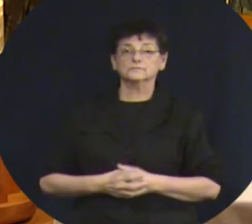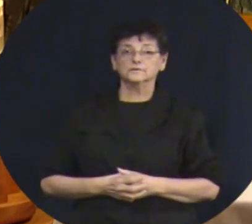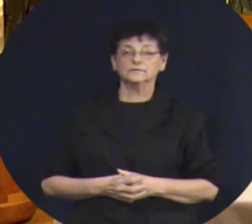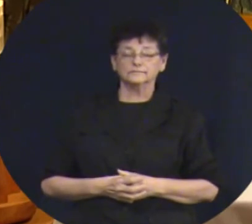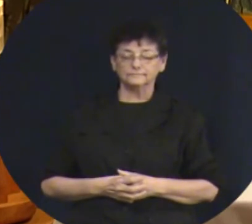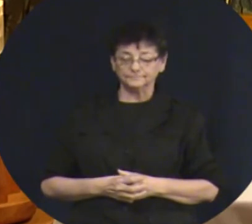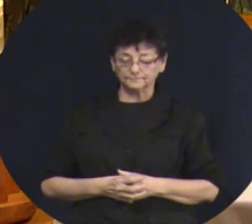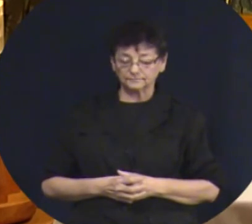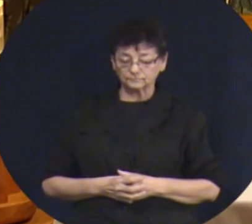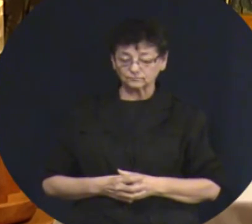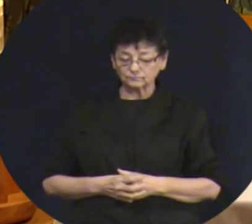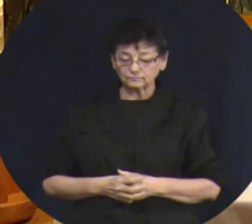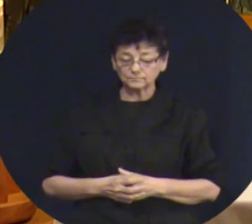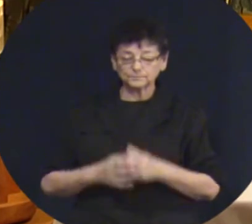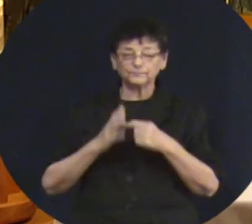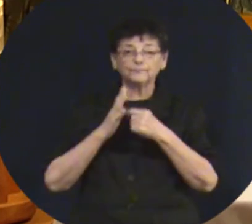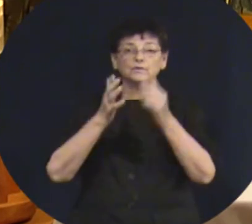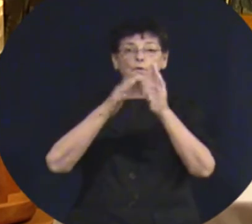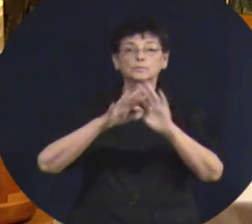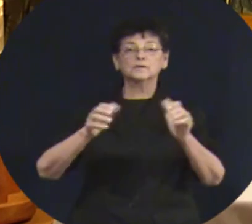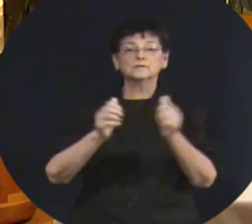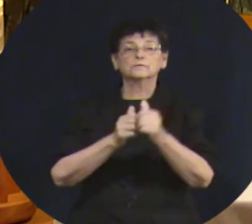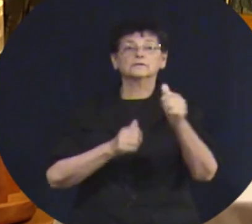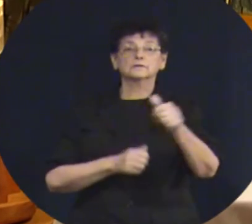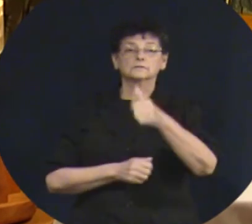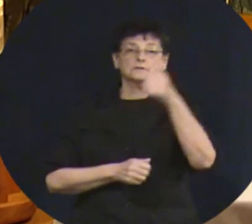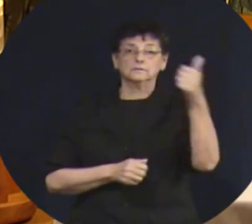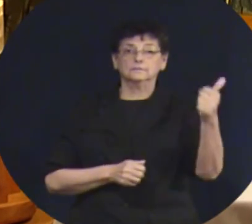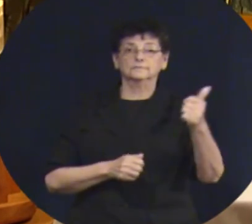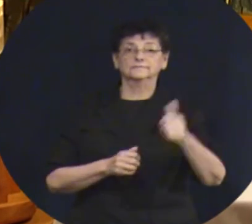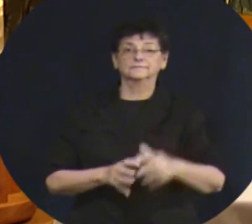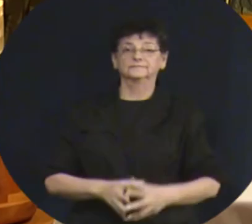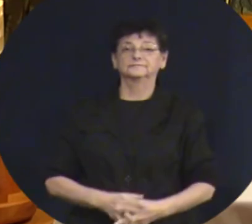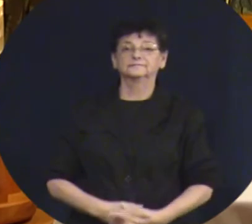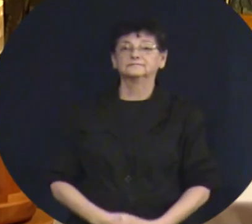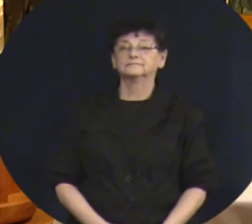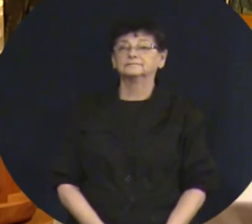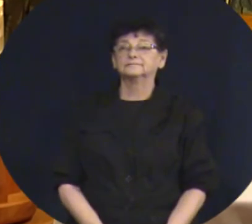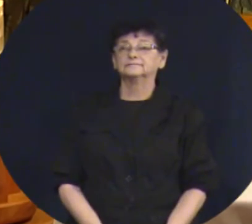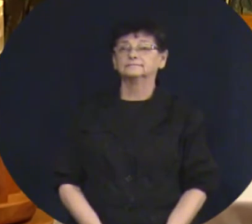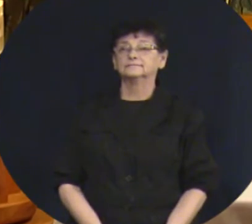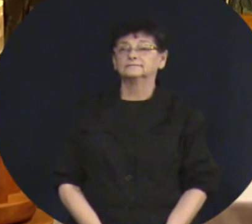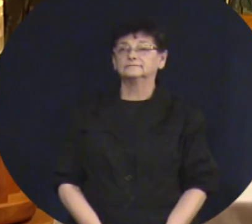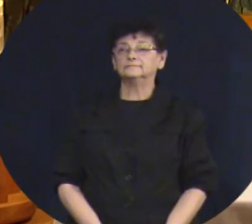And with your spirit. Let us offer each other the sign of peace.